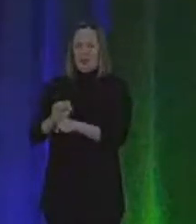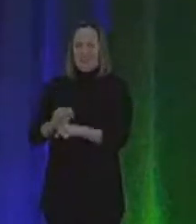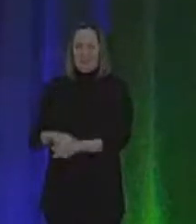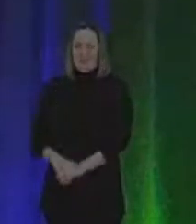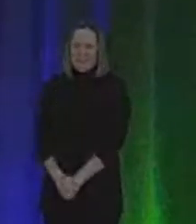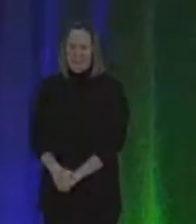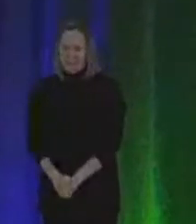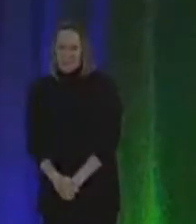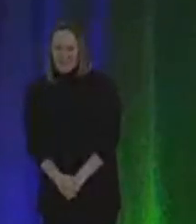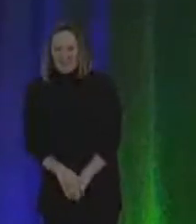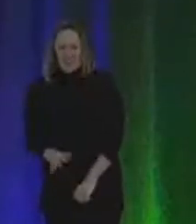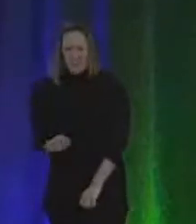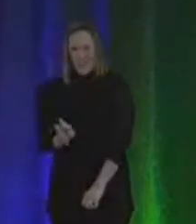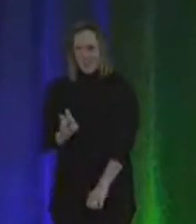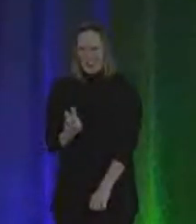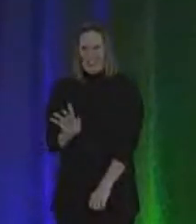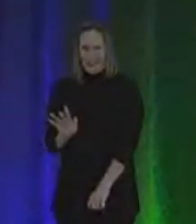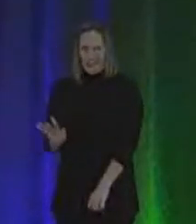Is there like a switch